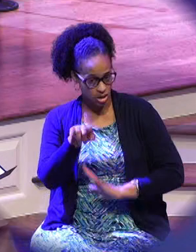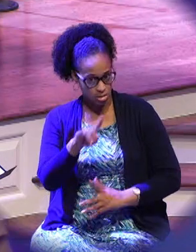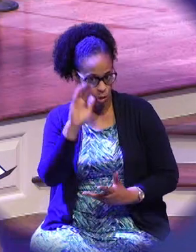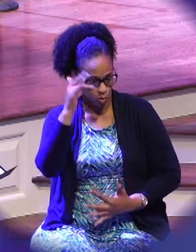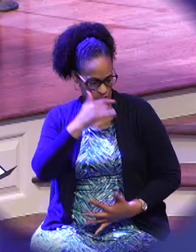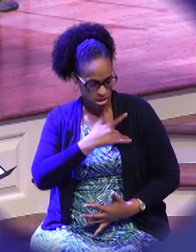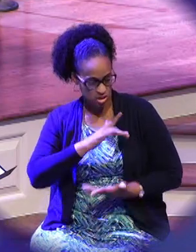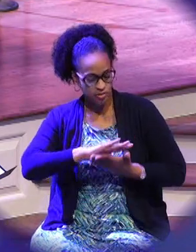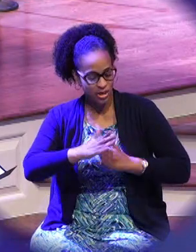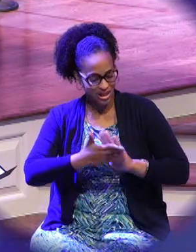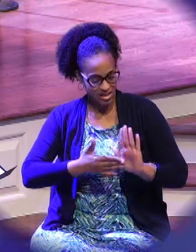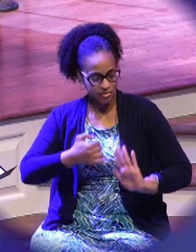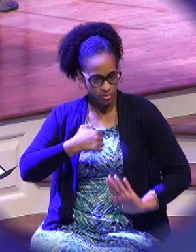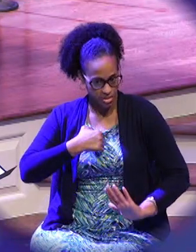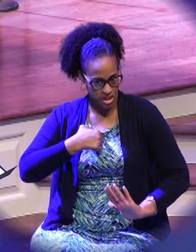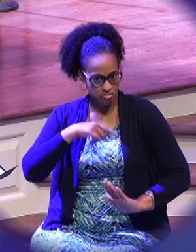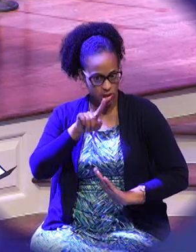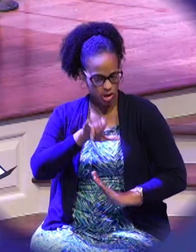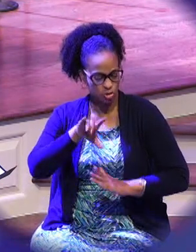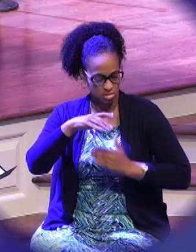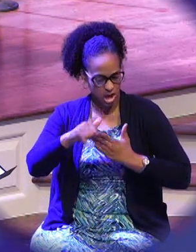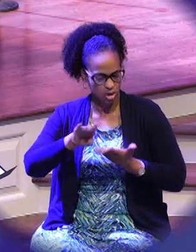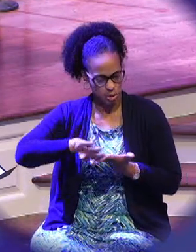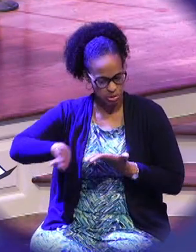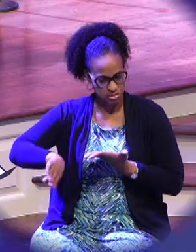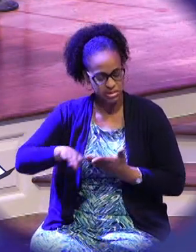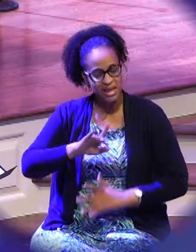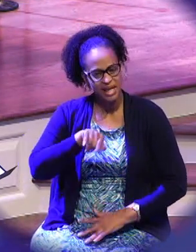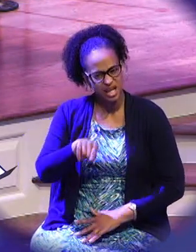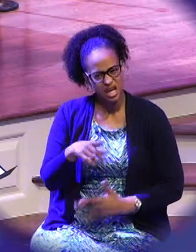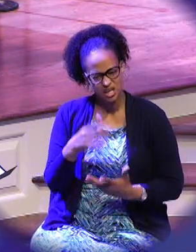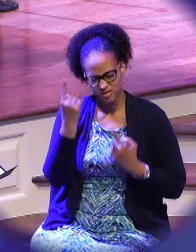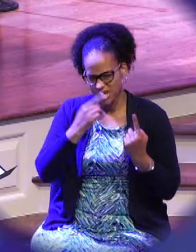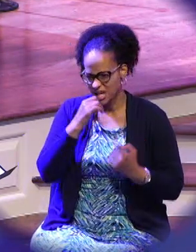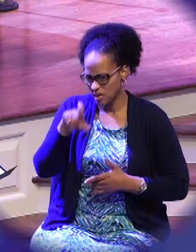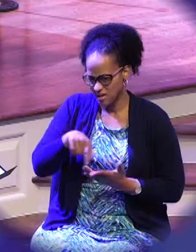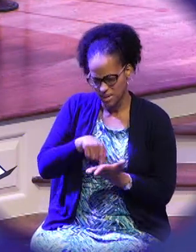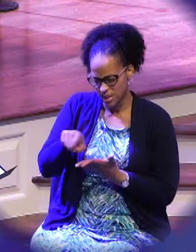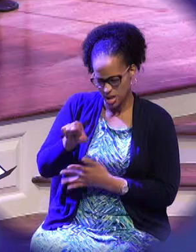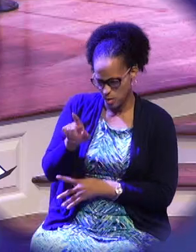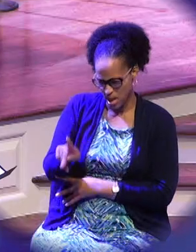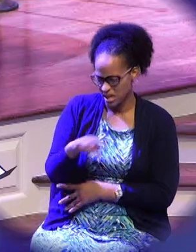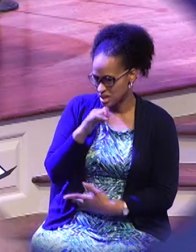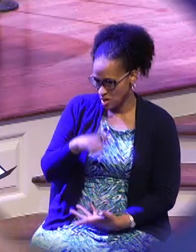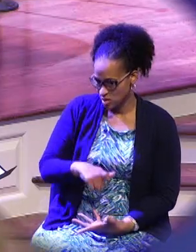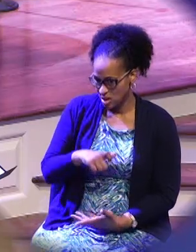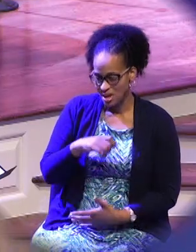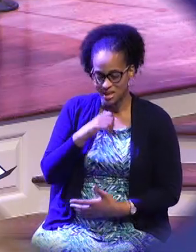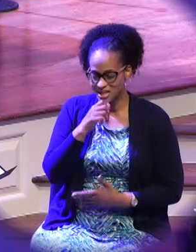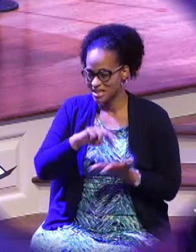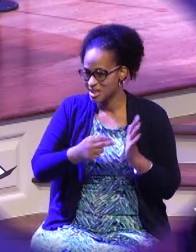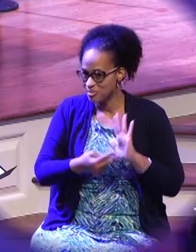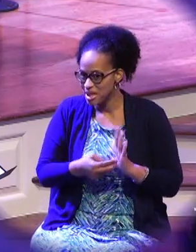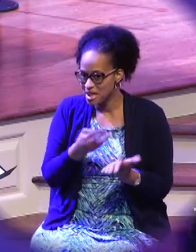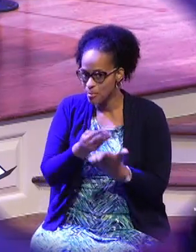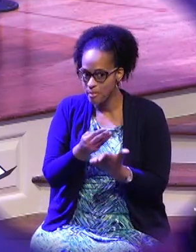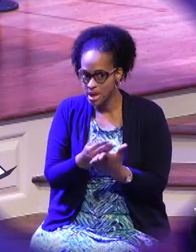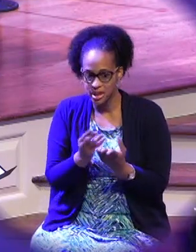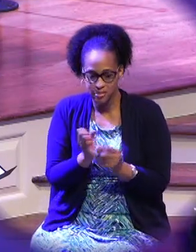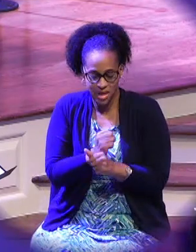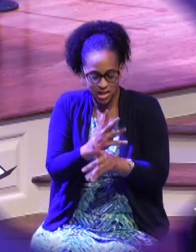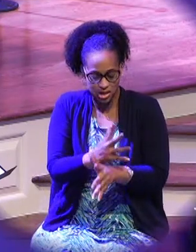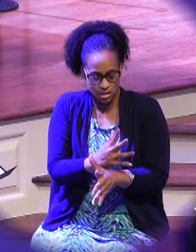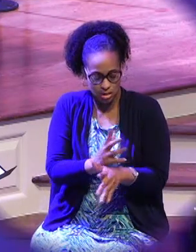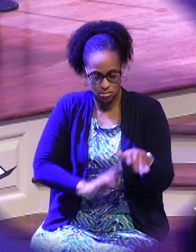graciousness forgive me that $100, it's true that I don't have to pay you back, but that doesn't mean the money magically appears in